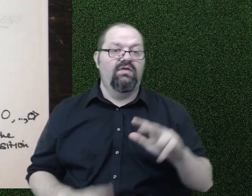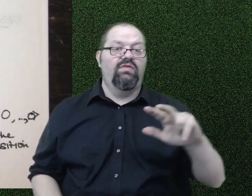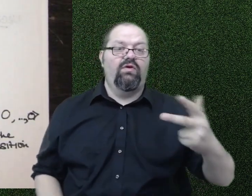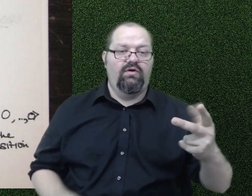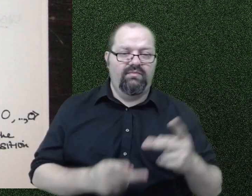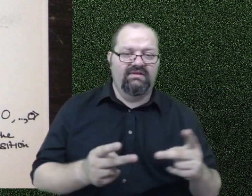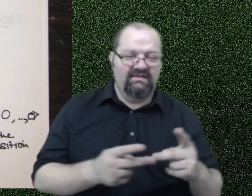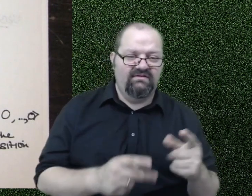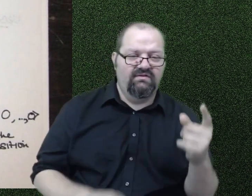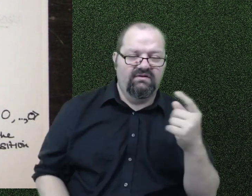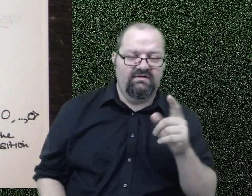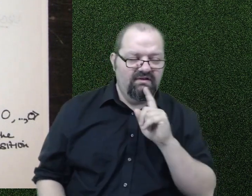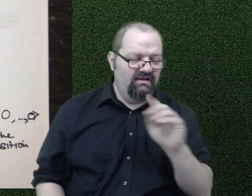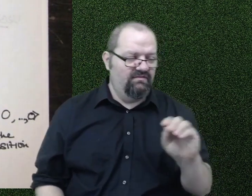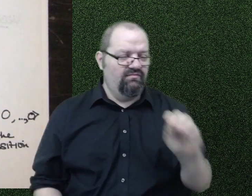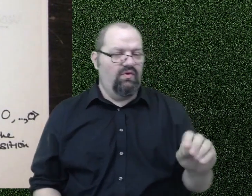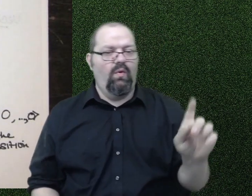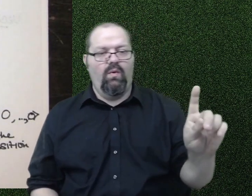Component, because we're talking about vectors.